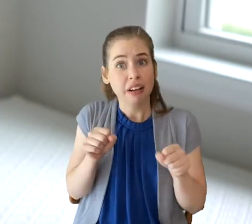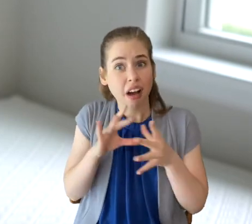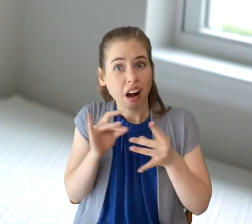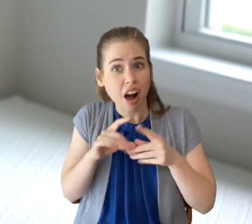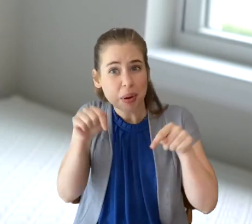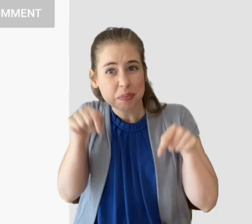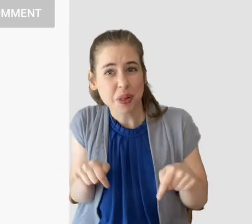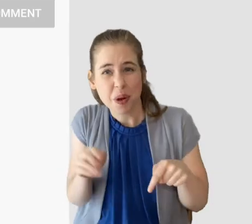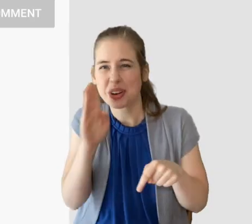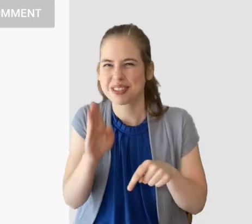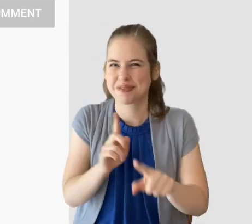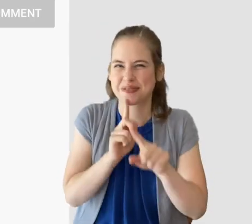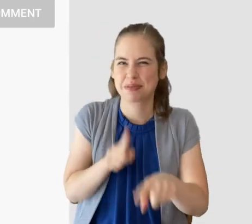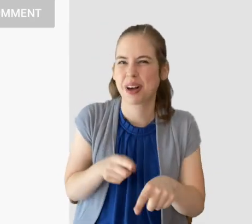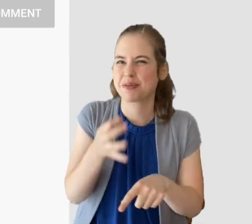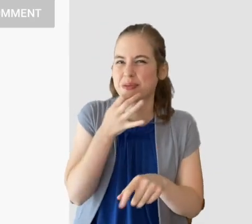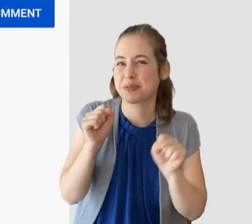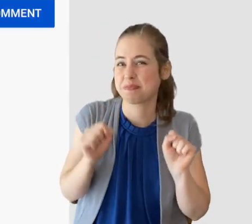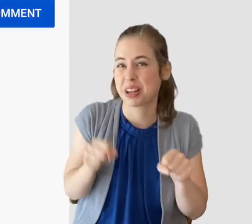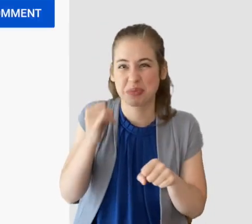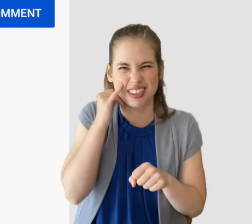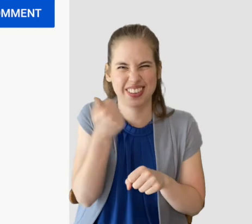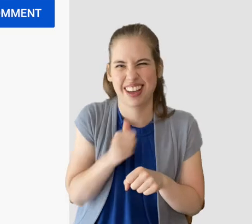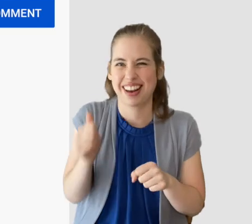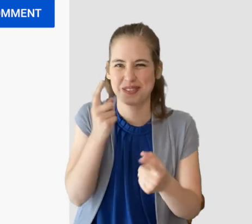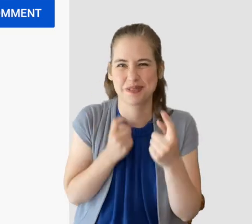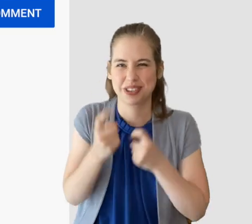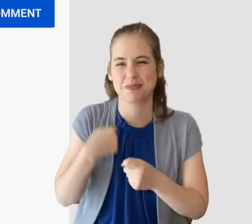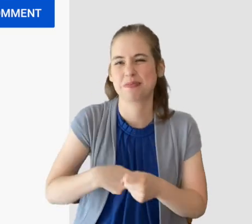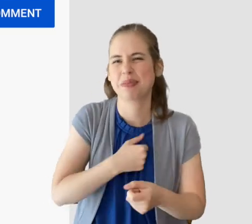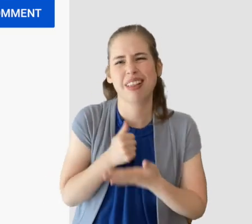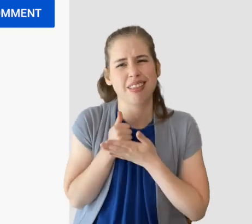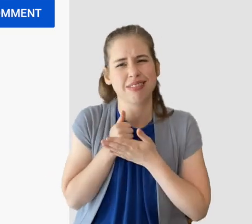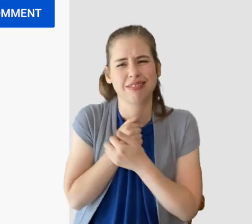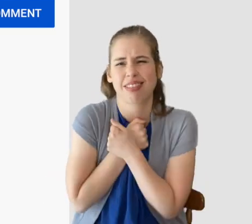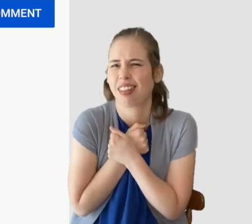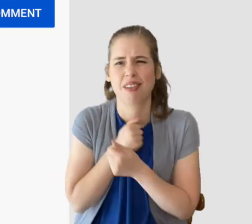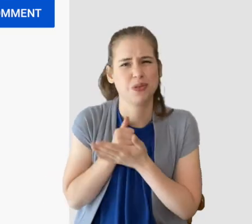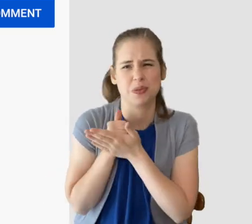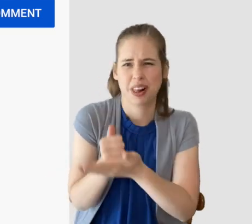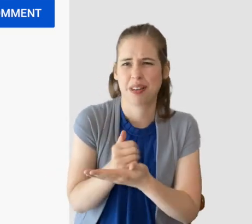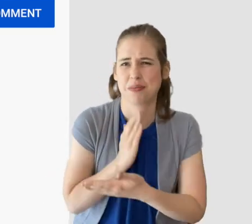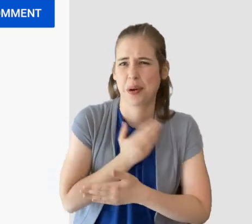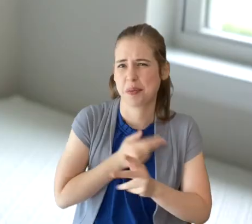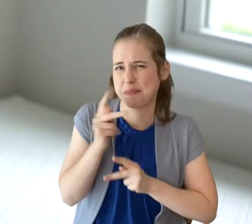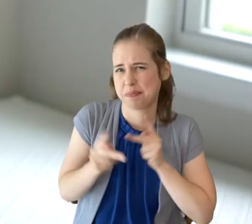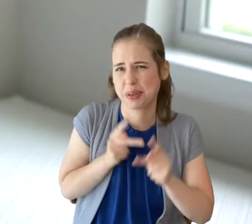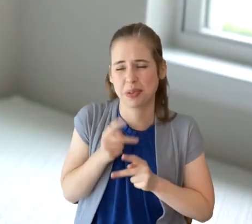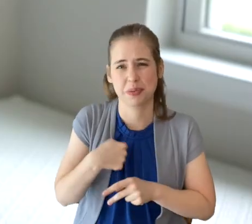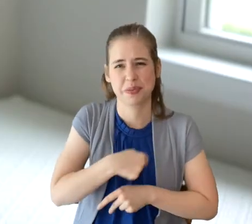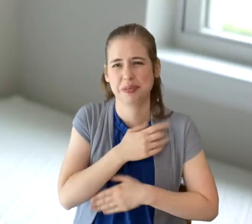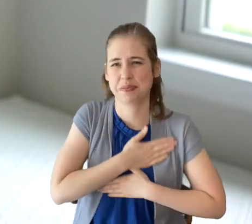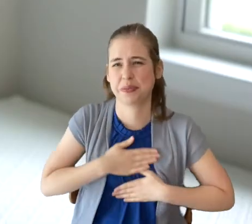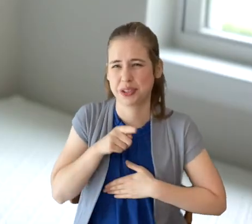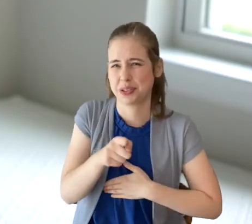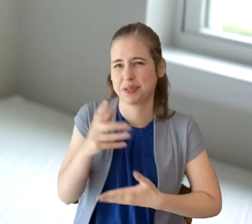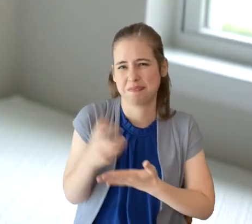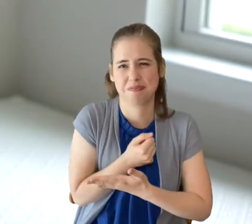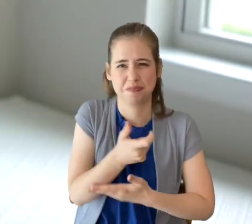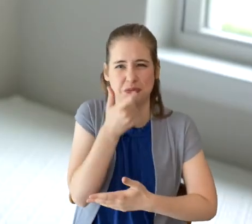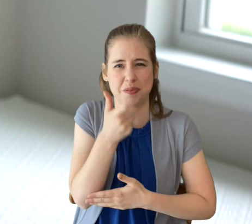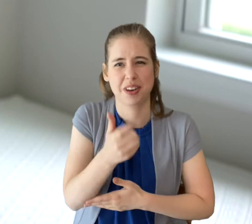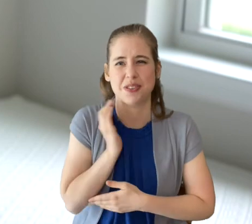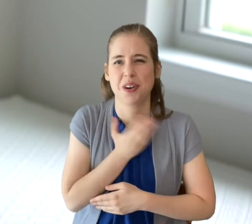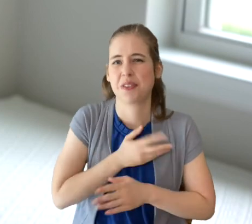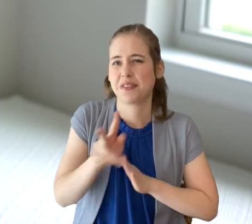have any questions. We love to help out people and we really do appreciate you coming to see our videos. If you haven't already, subscribe and hit